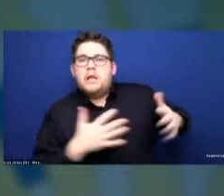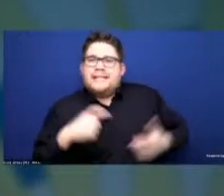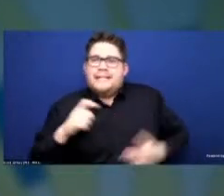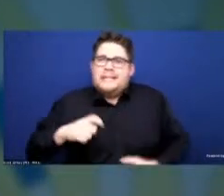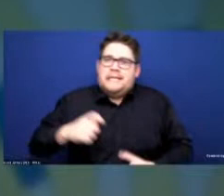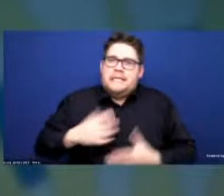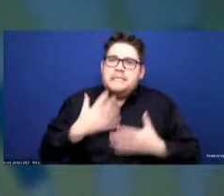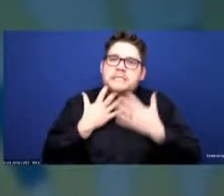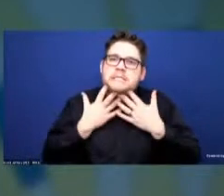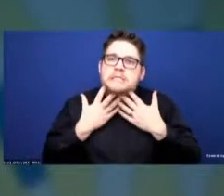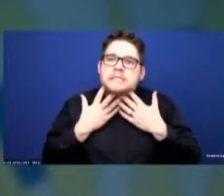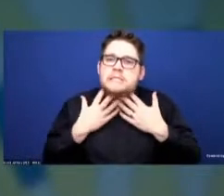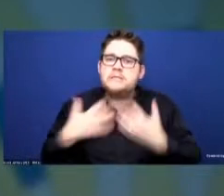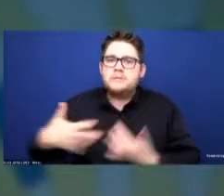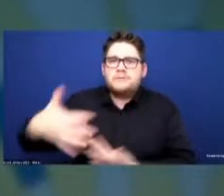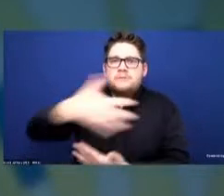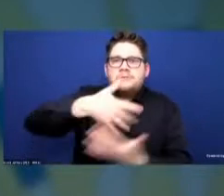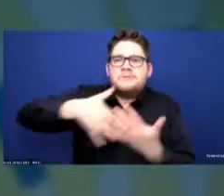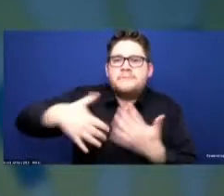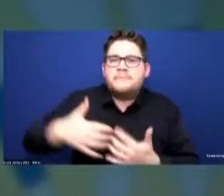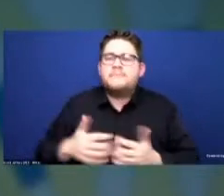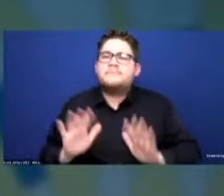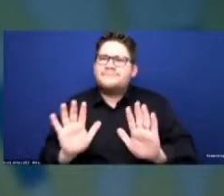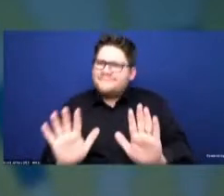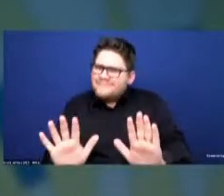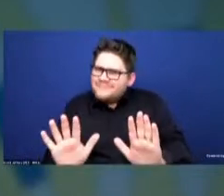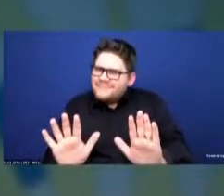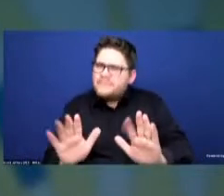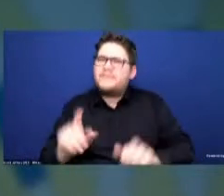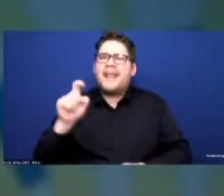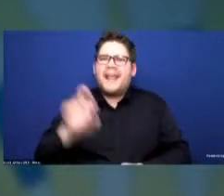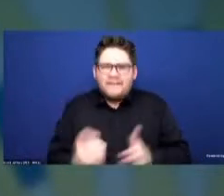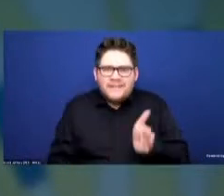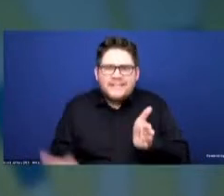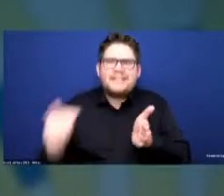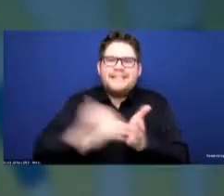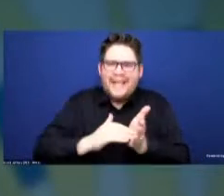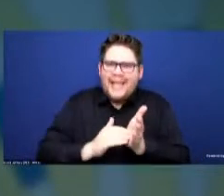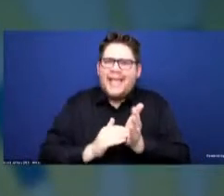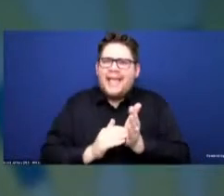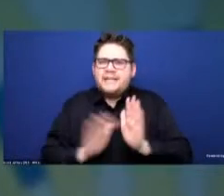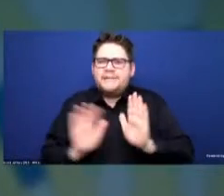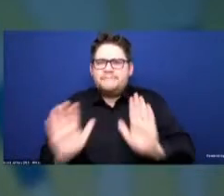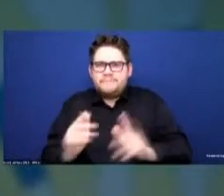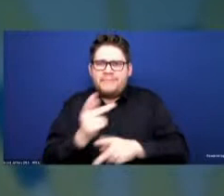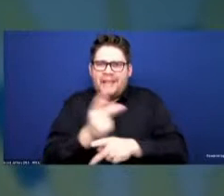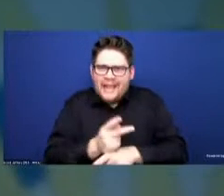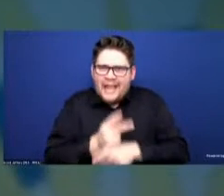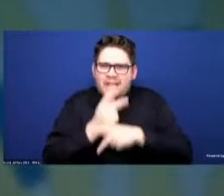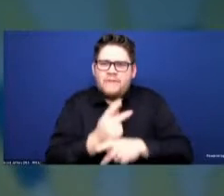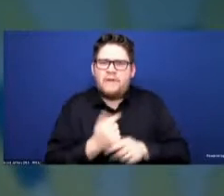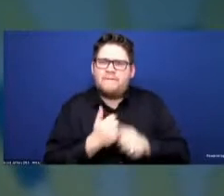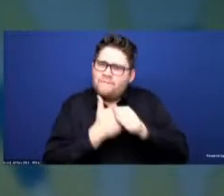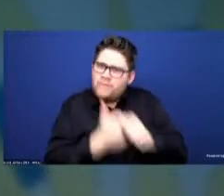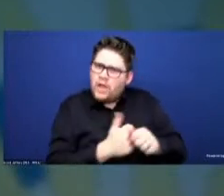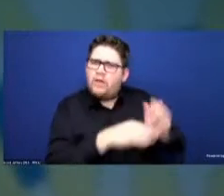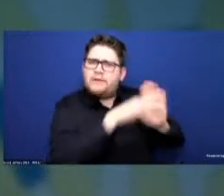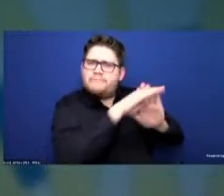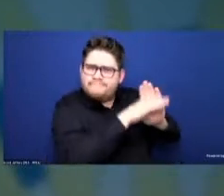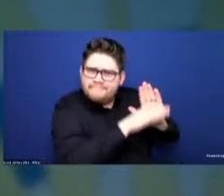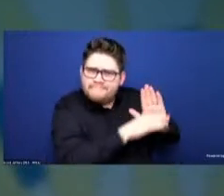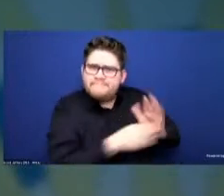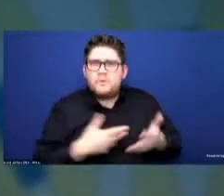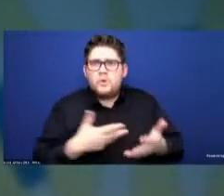attention again. We want to be able to have interactions and connections, whether it's for work, whether it's for